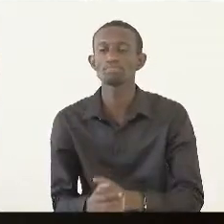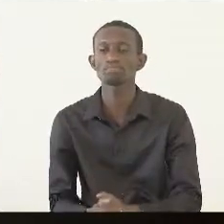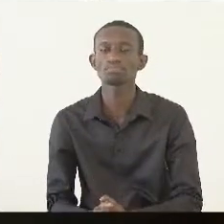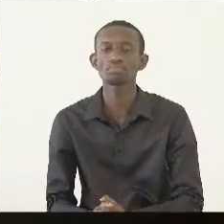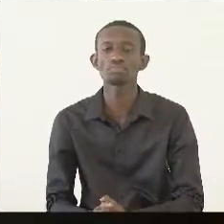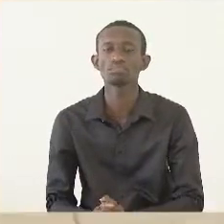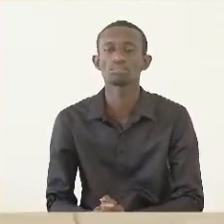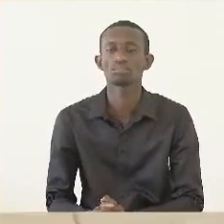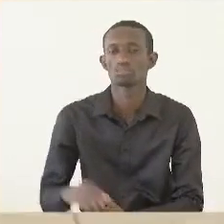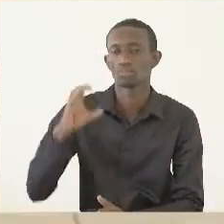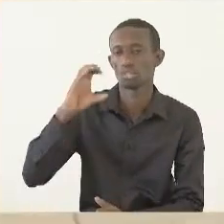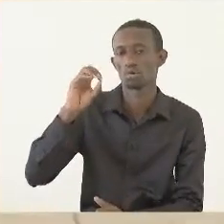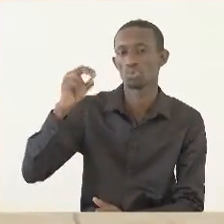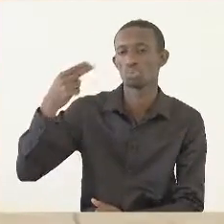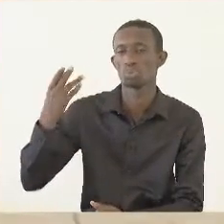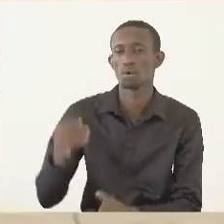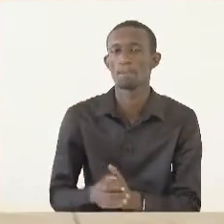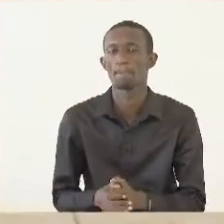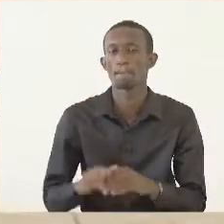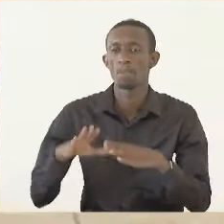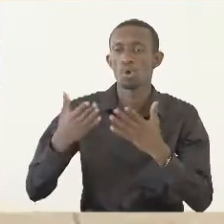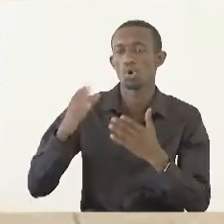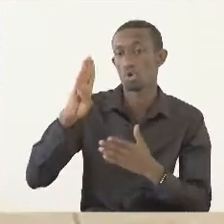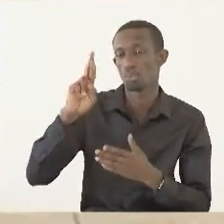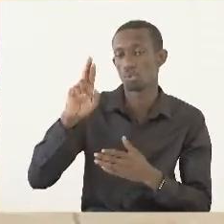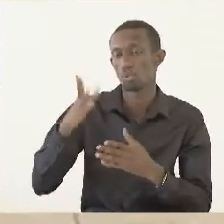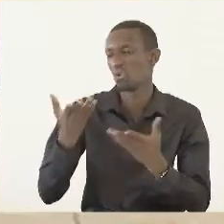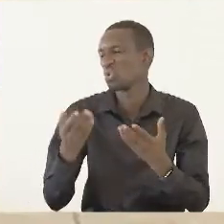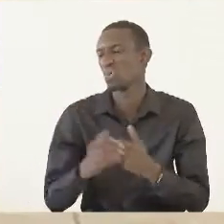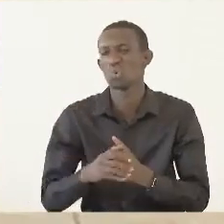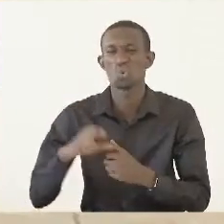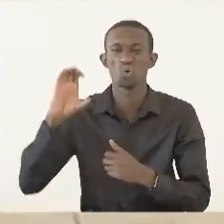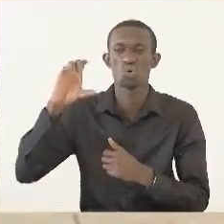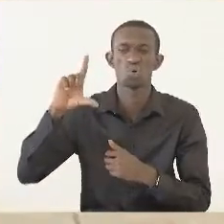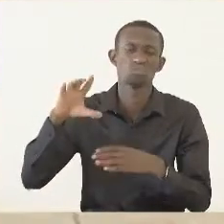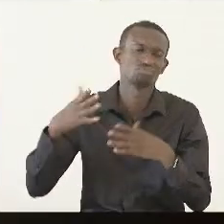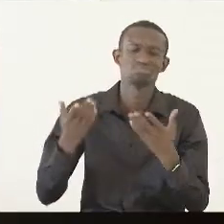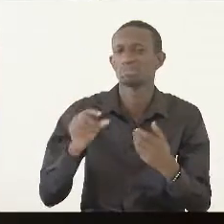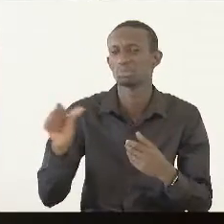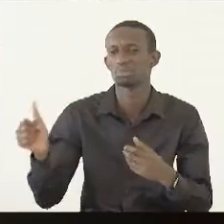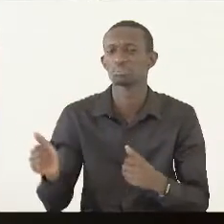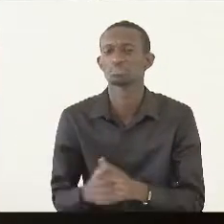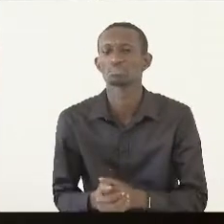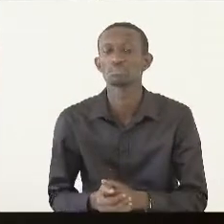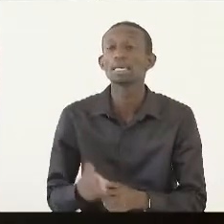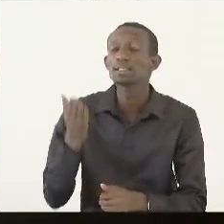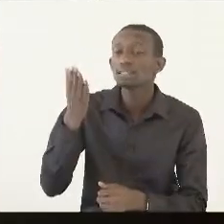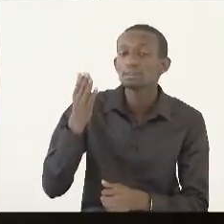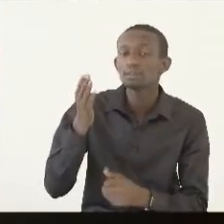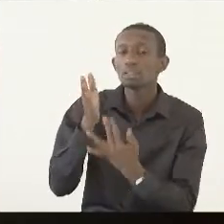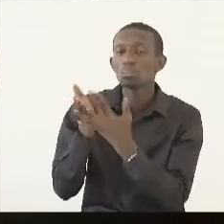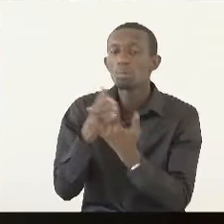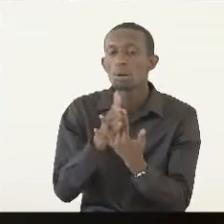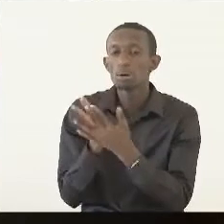this benzene, then you have either bromine or chlorine, and so on. So what is happening? This is the nitro group. So